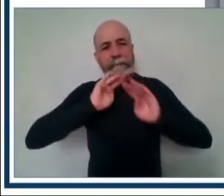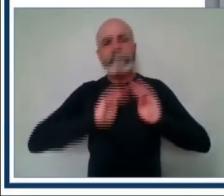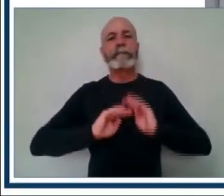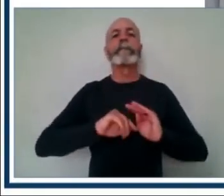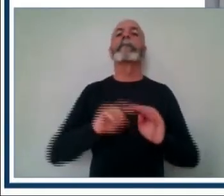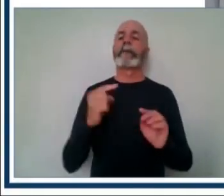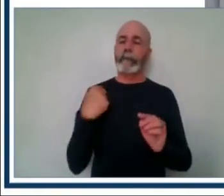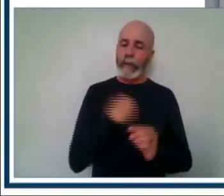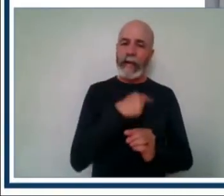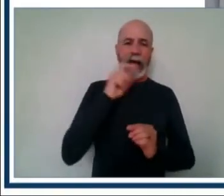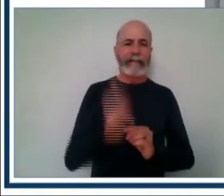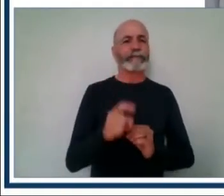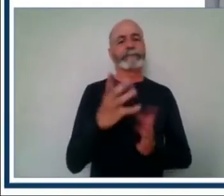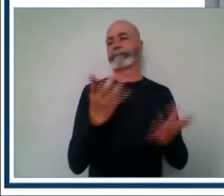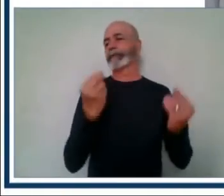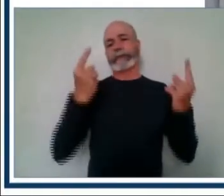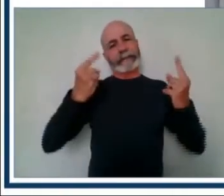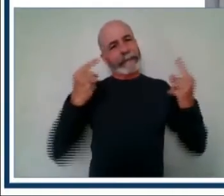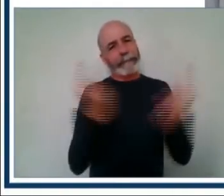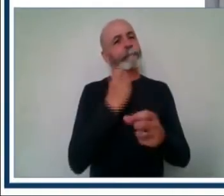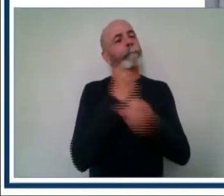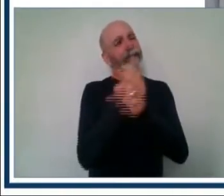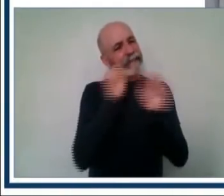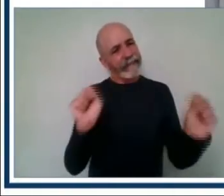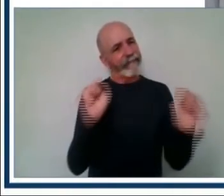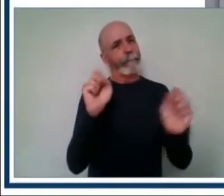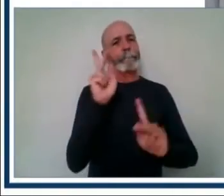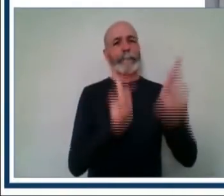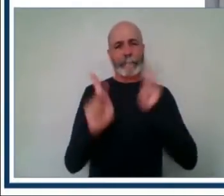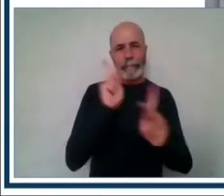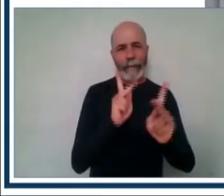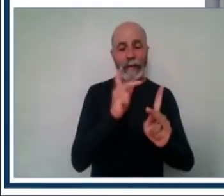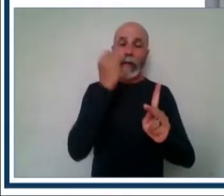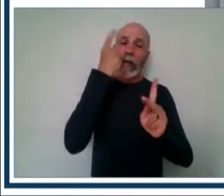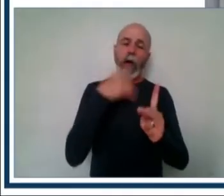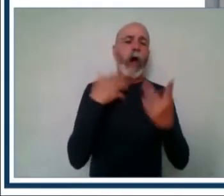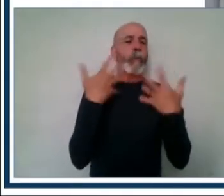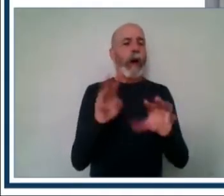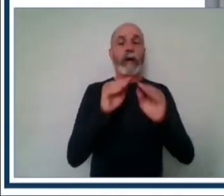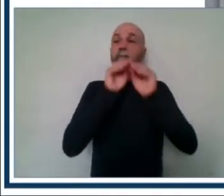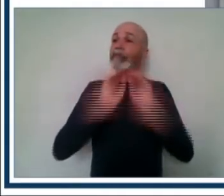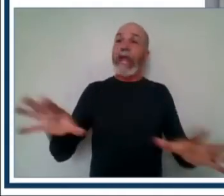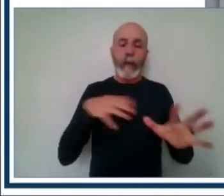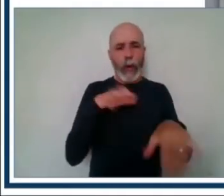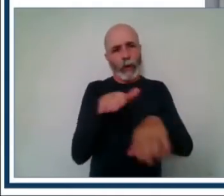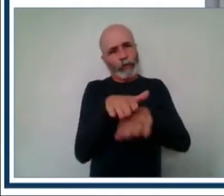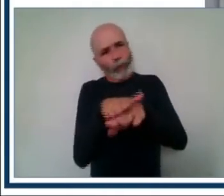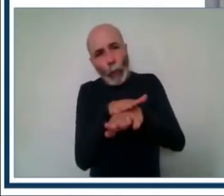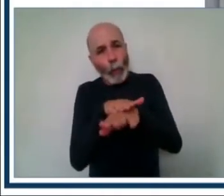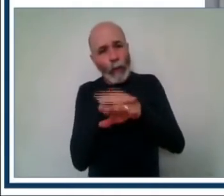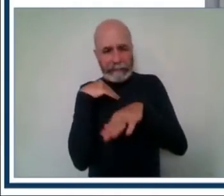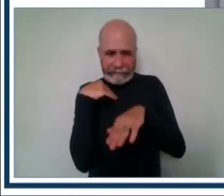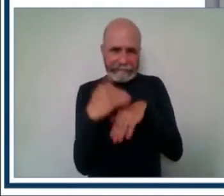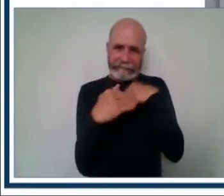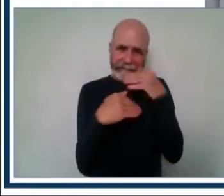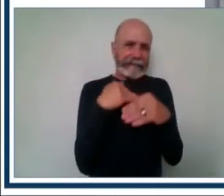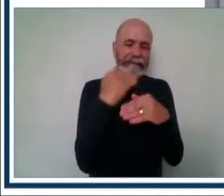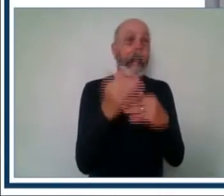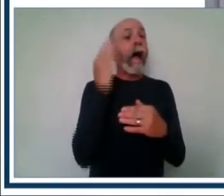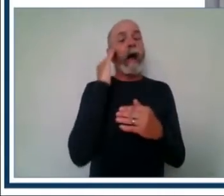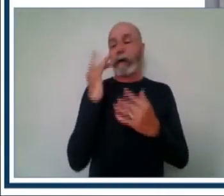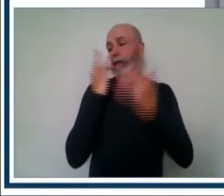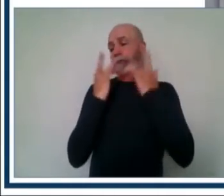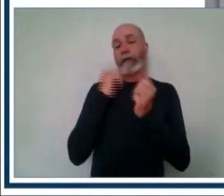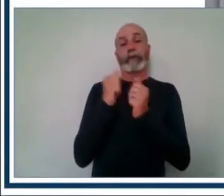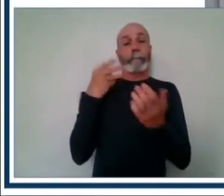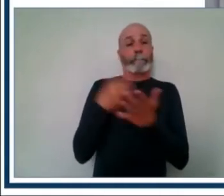Just know that I understand your livelihoods are at stake. These restrictions are difficult in the short term, but they will